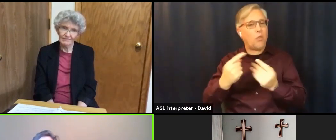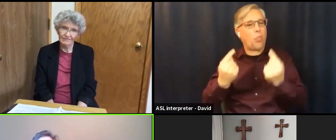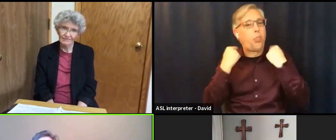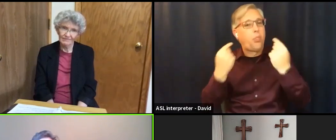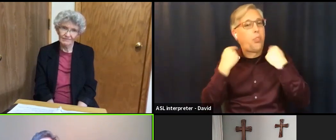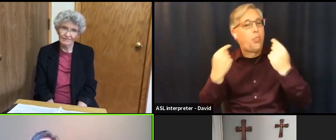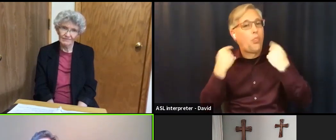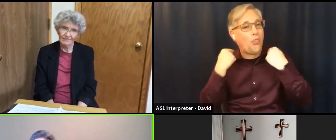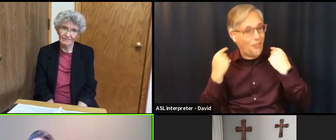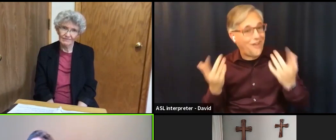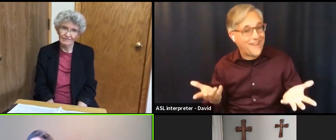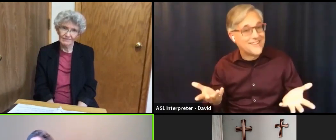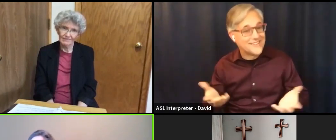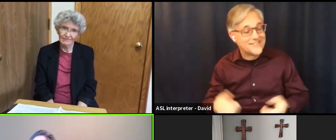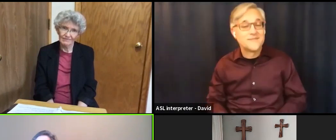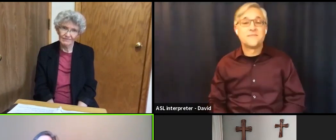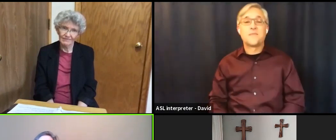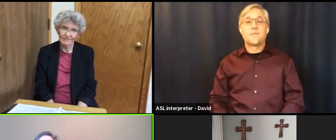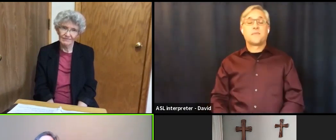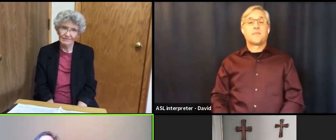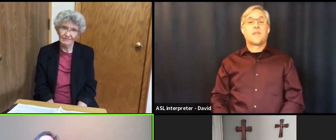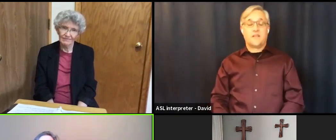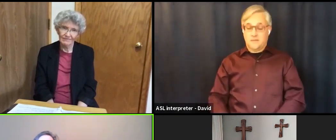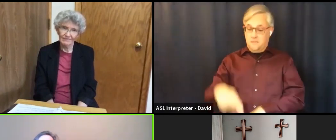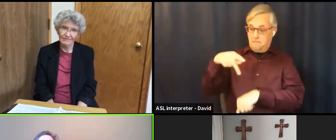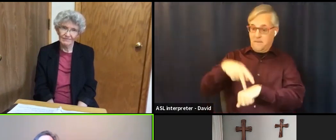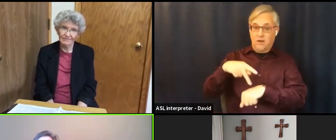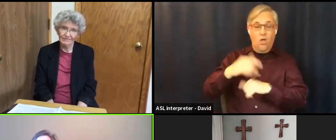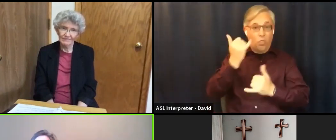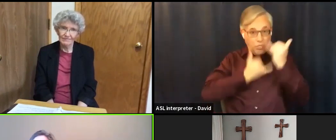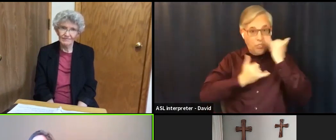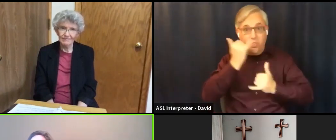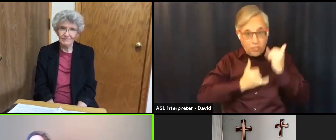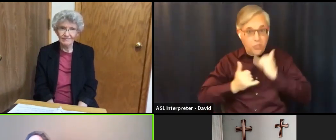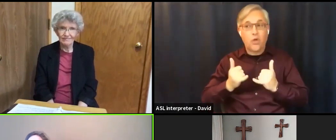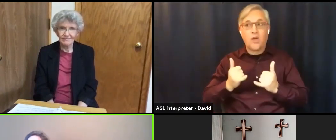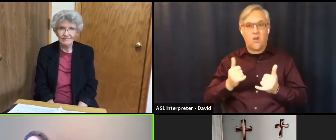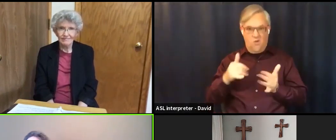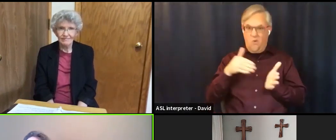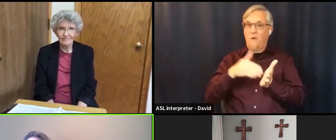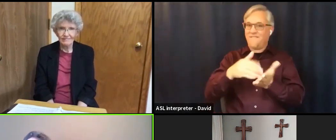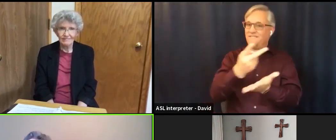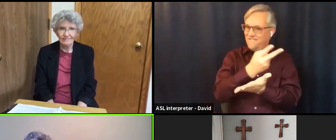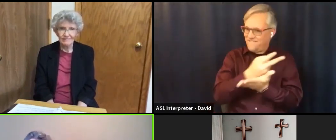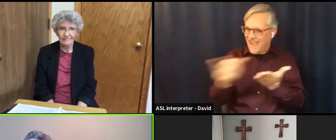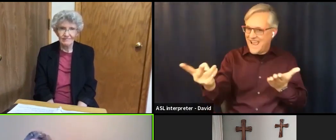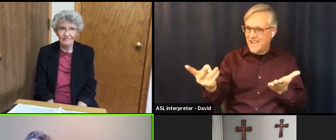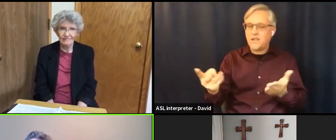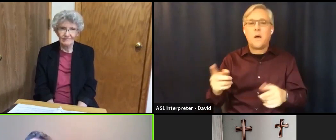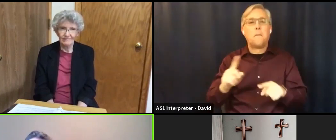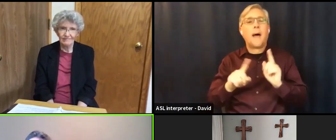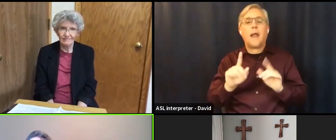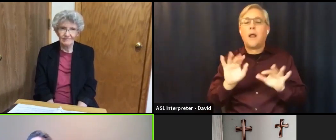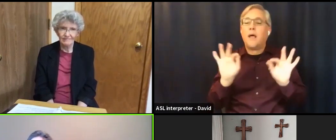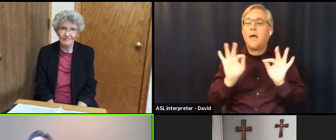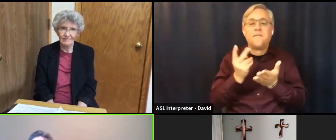So when he fails, Peter fails emphatically. He fails in a major